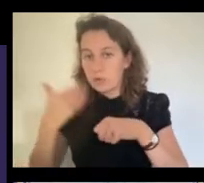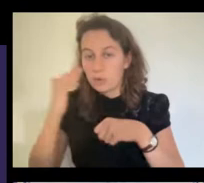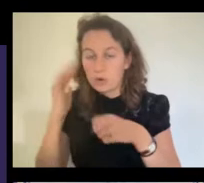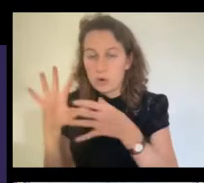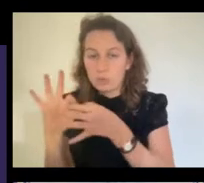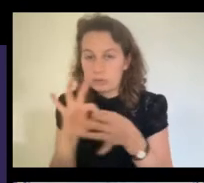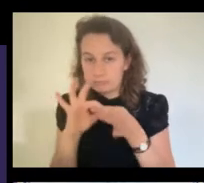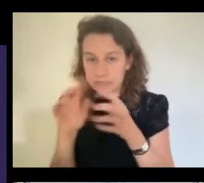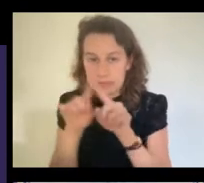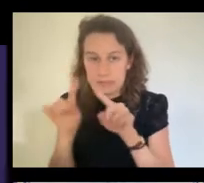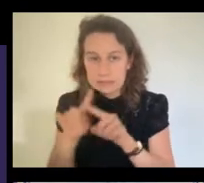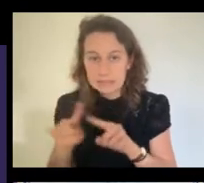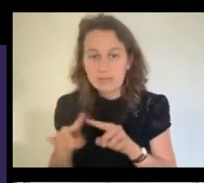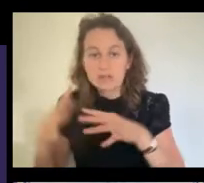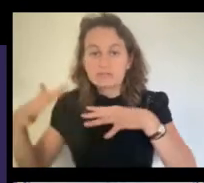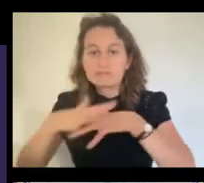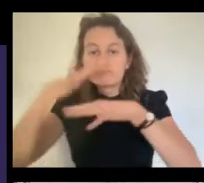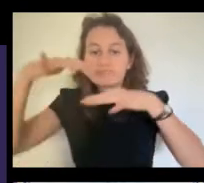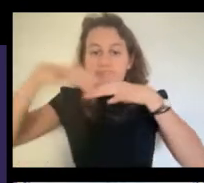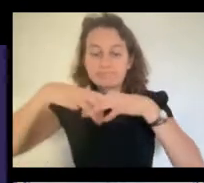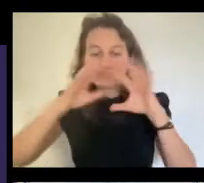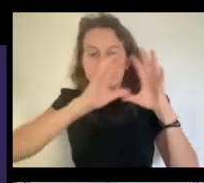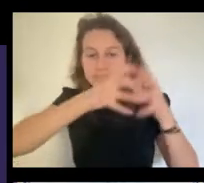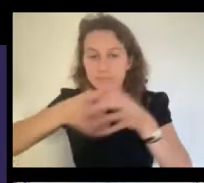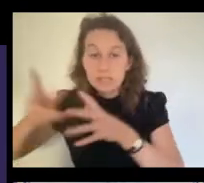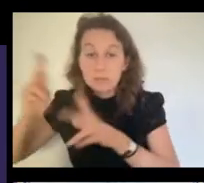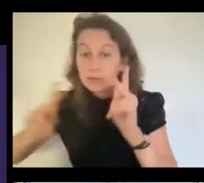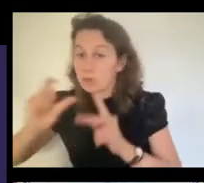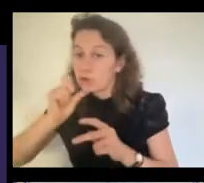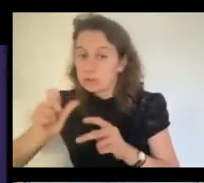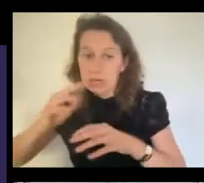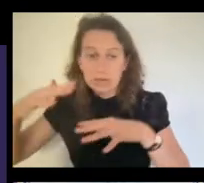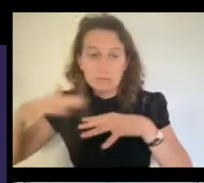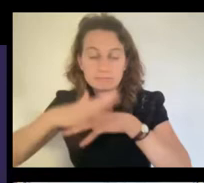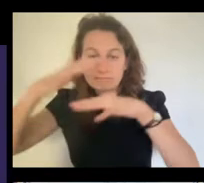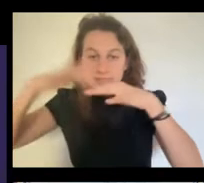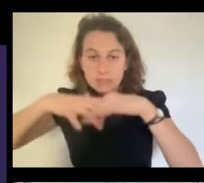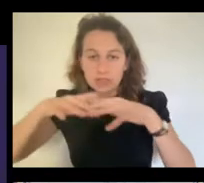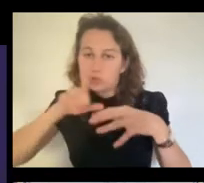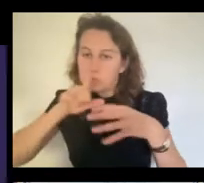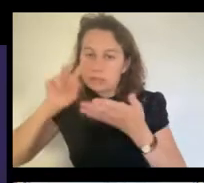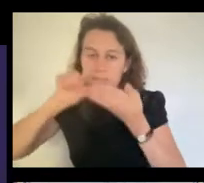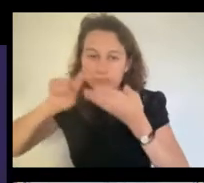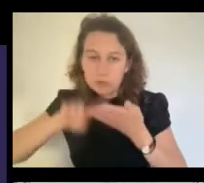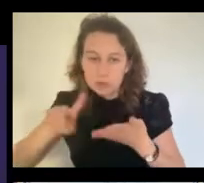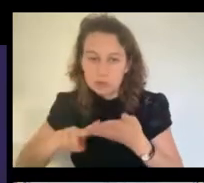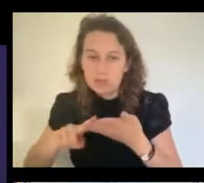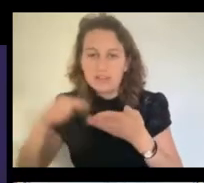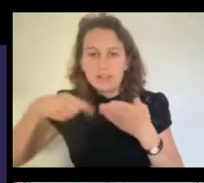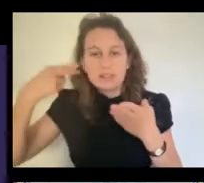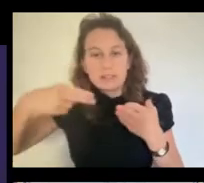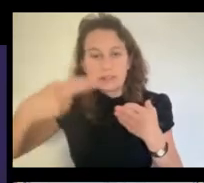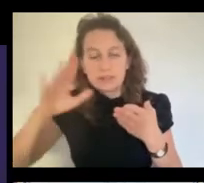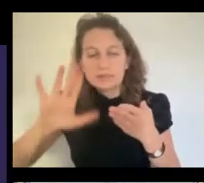these nations have with this land and urge non-Native people to educate themselves about this history and about the contemporary work